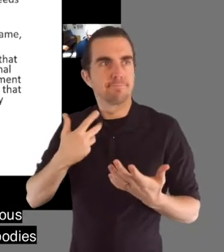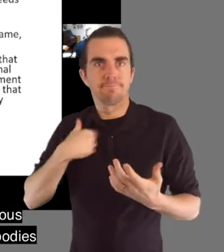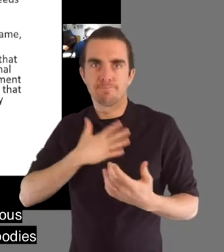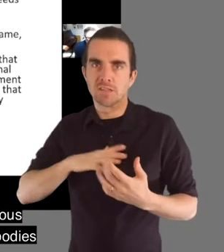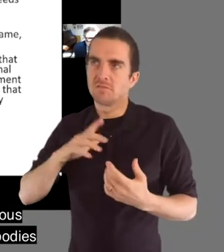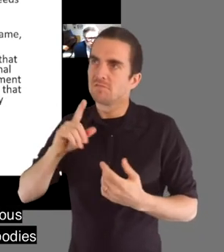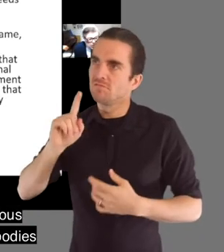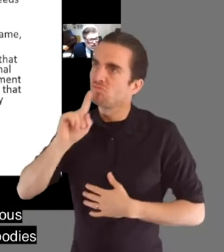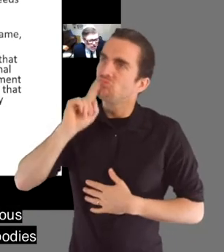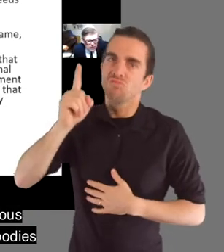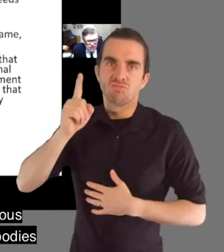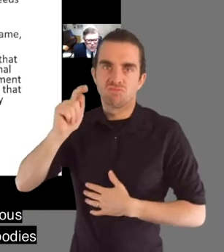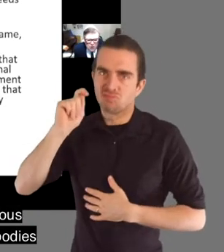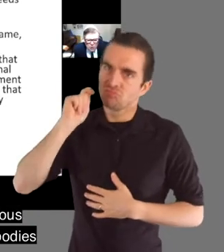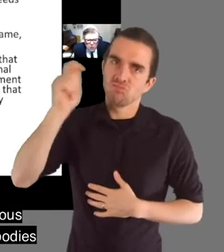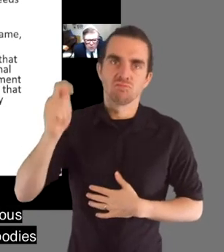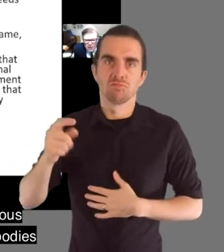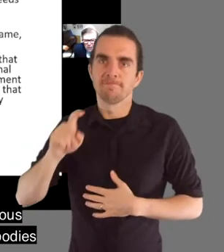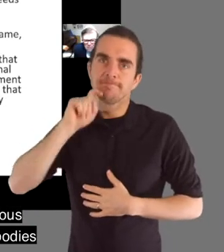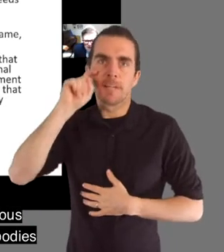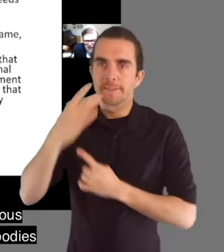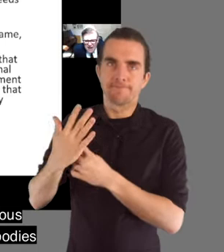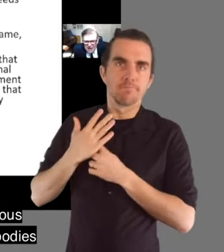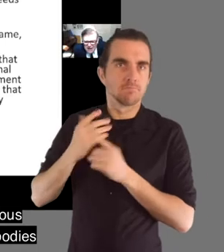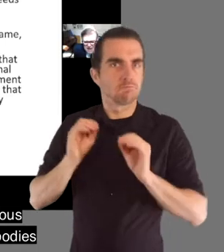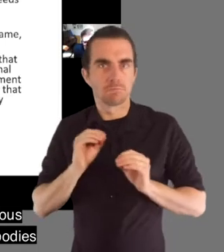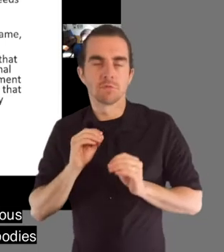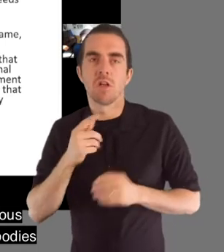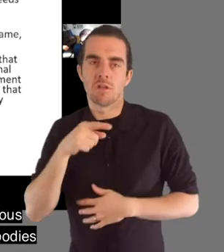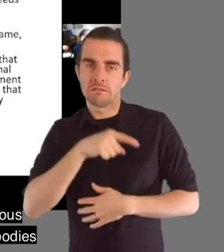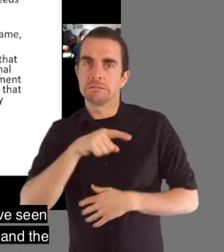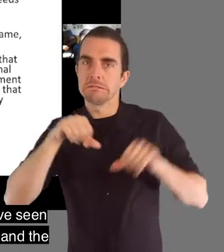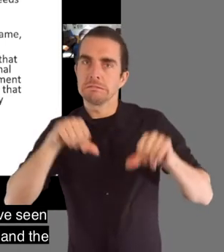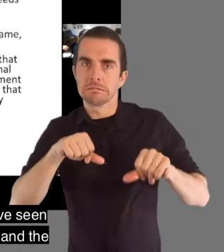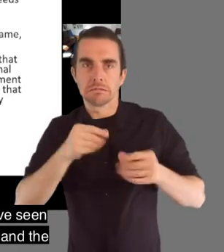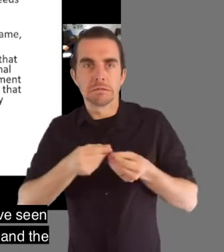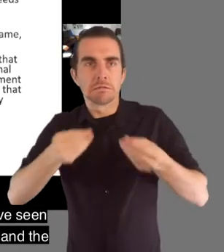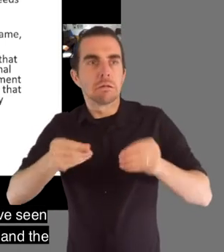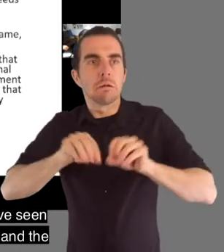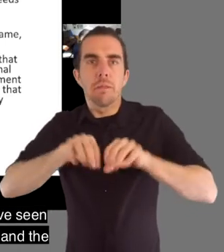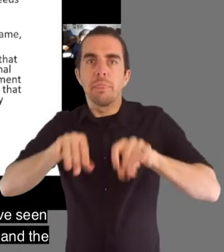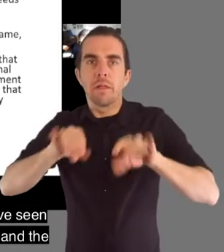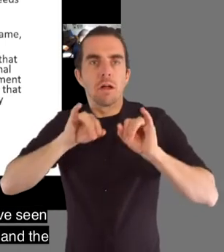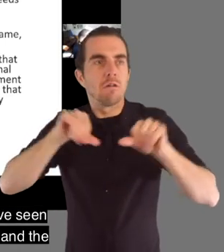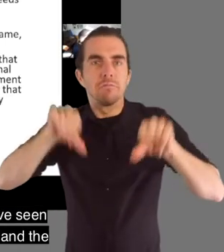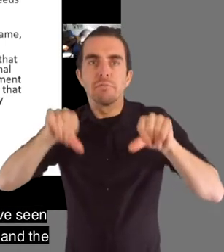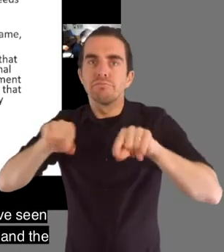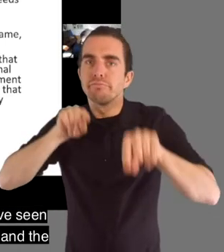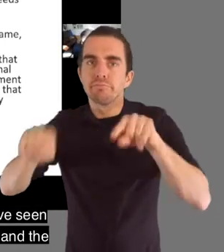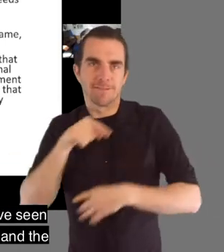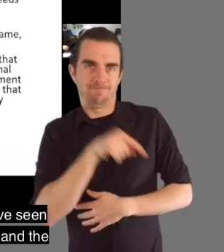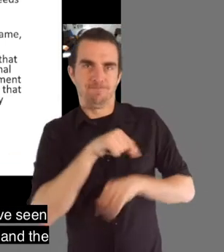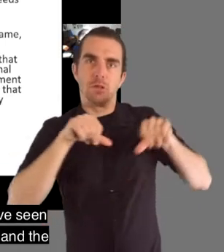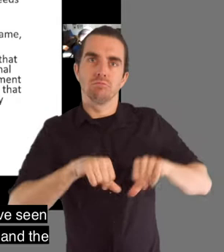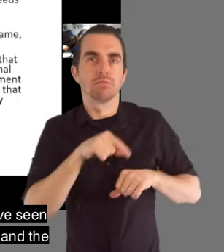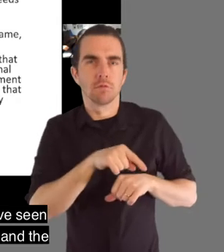their impairment is contagious, or that they bring bad luck, that their bodies have magical powers, which we've seen with when we